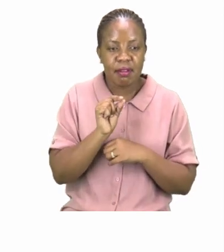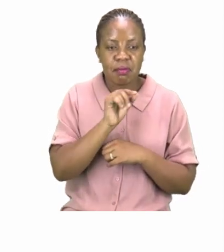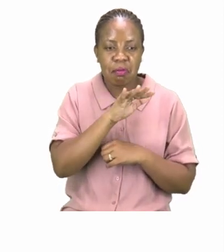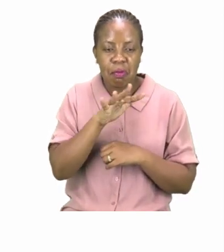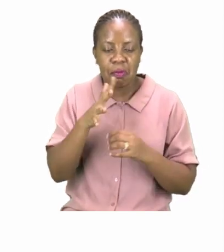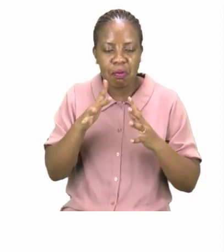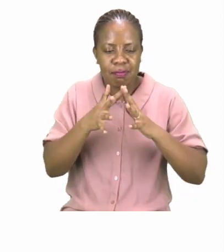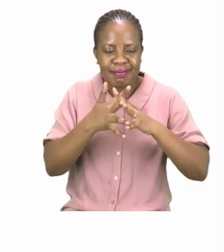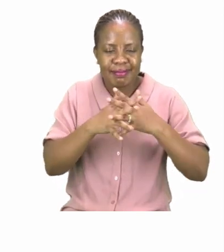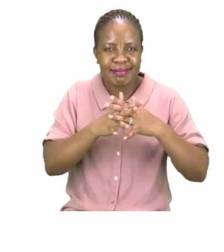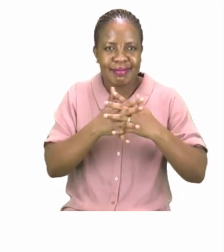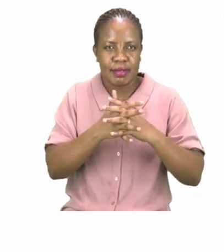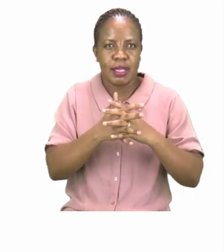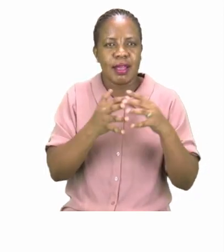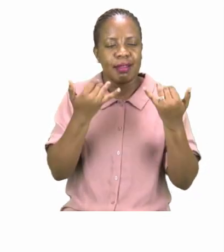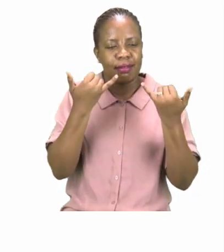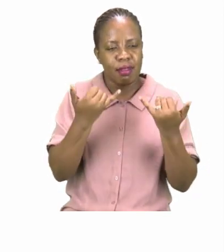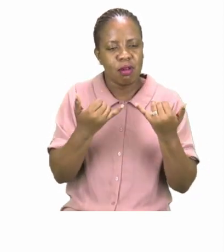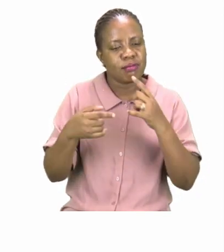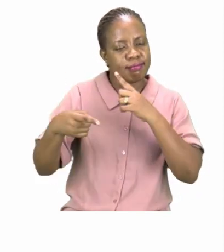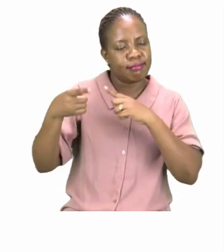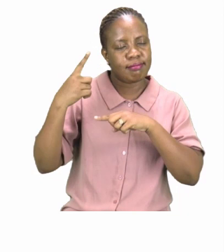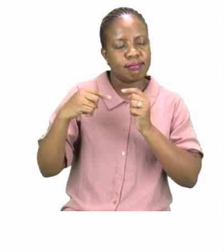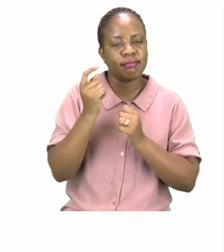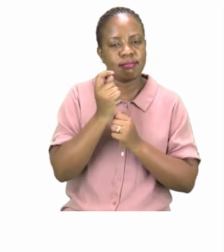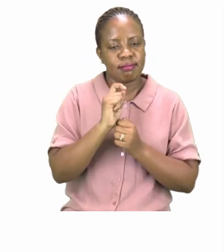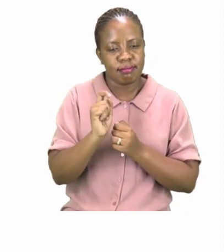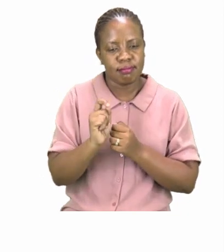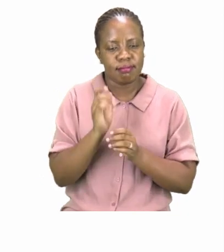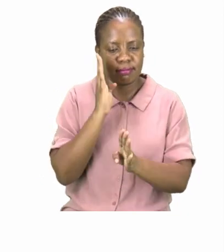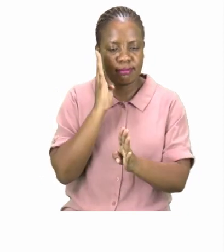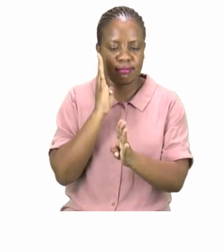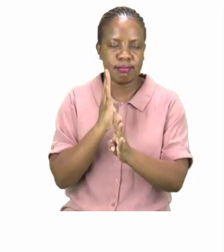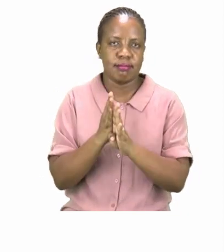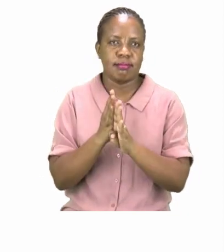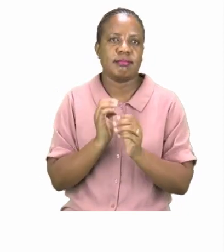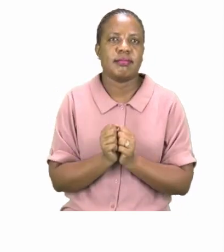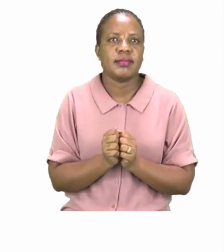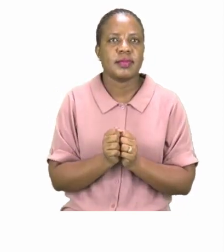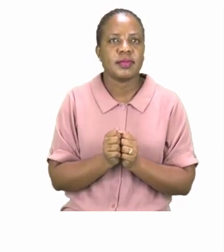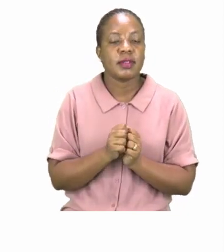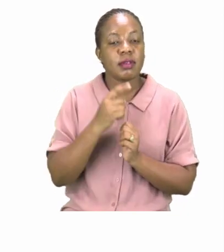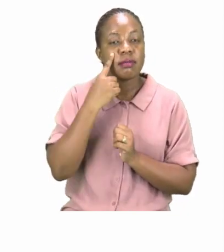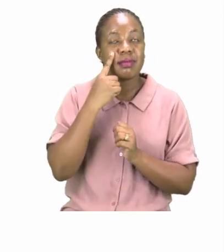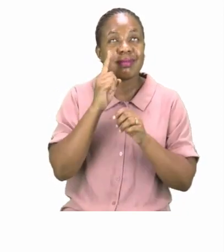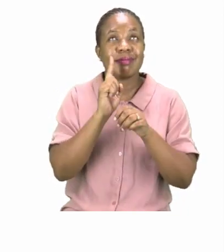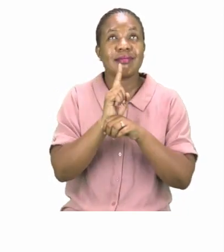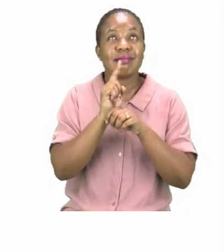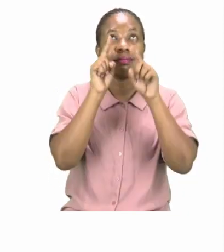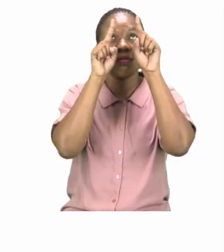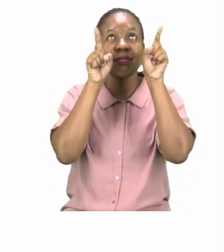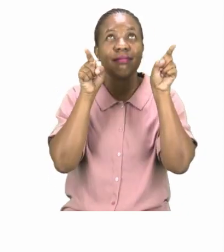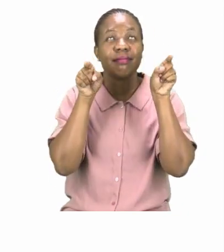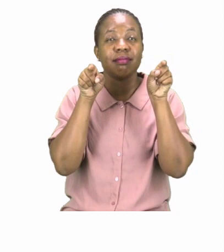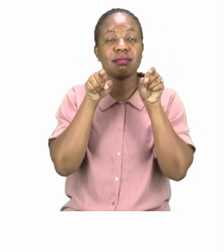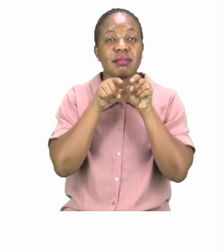correct spelling. Remember, you can always go back to the first box where we were reading the sight